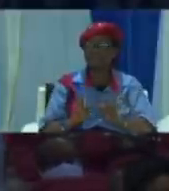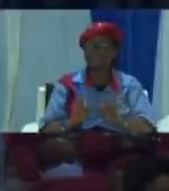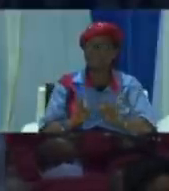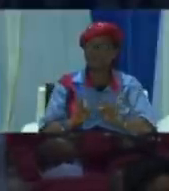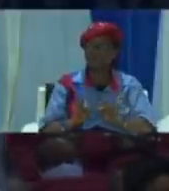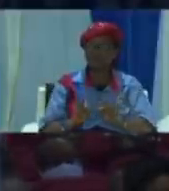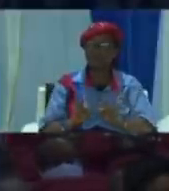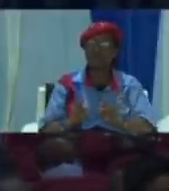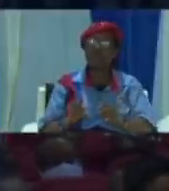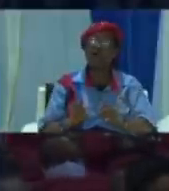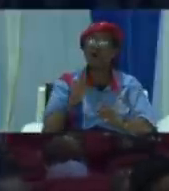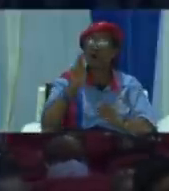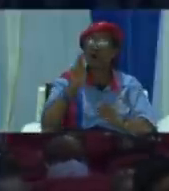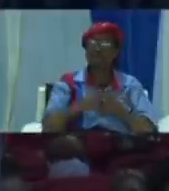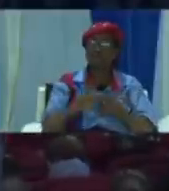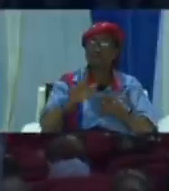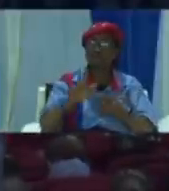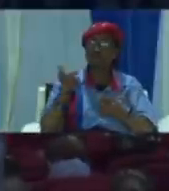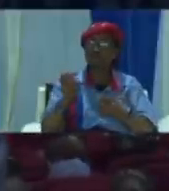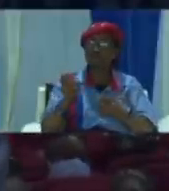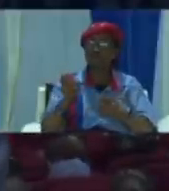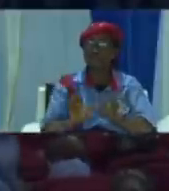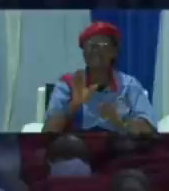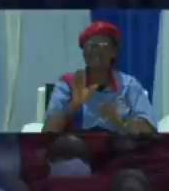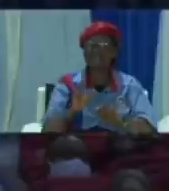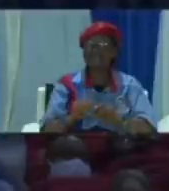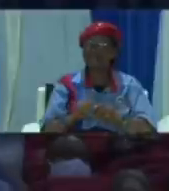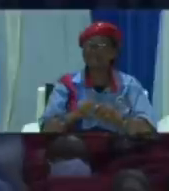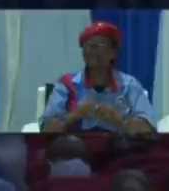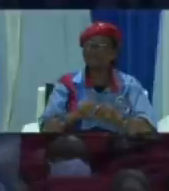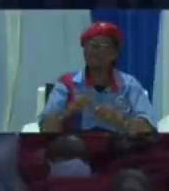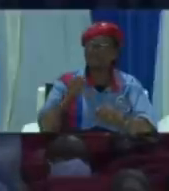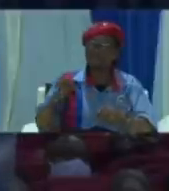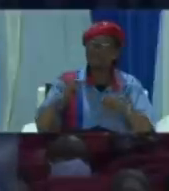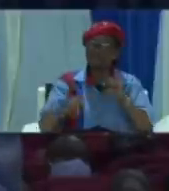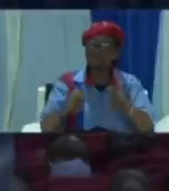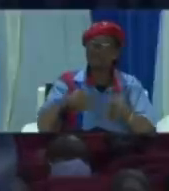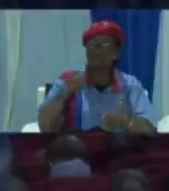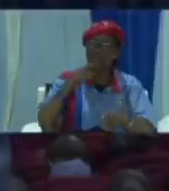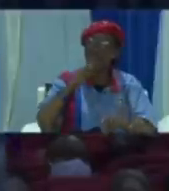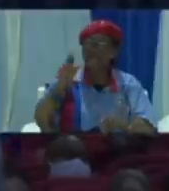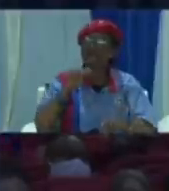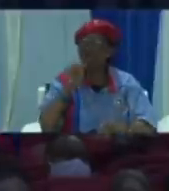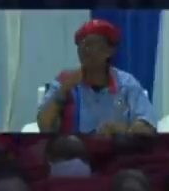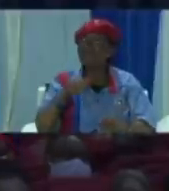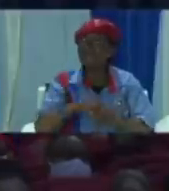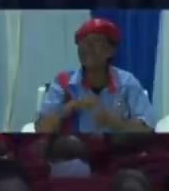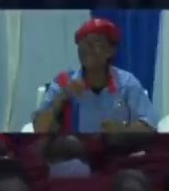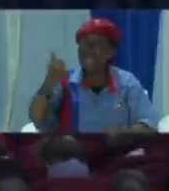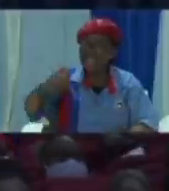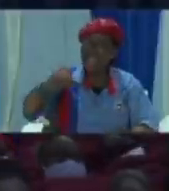Up to third class. The people who are not in any class.